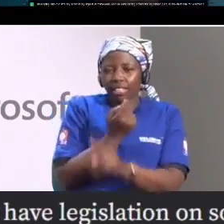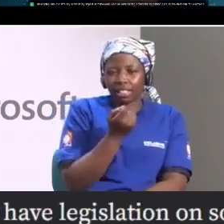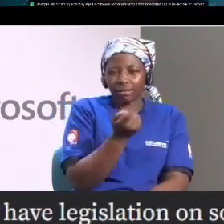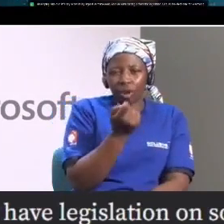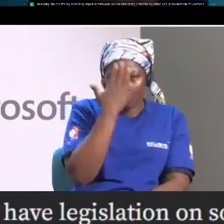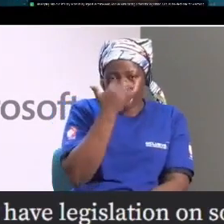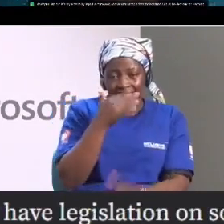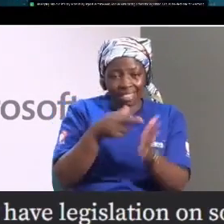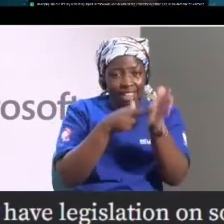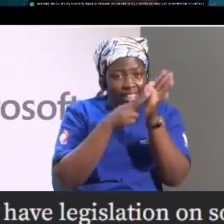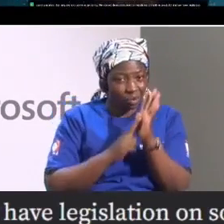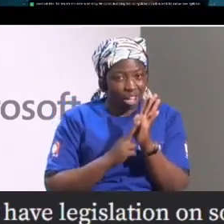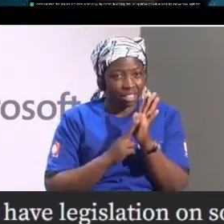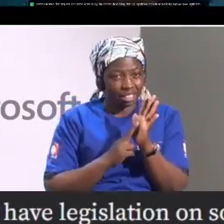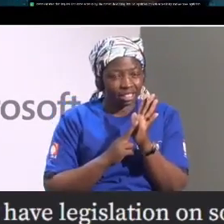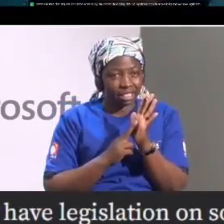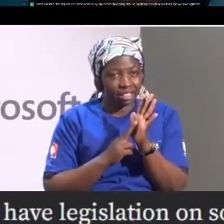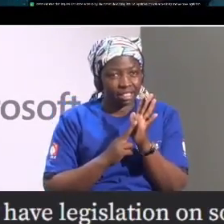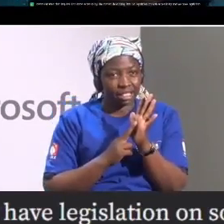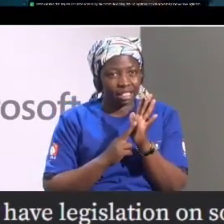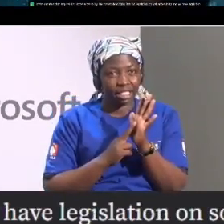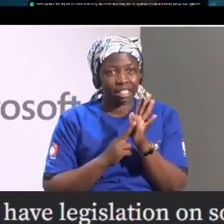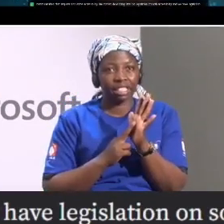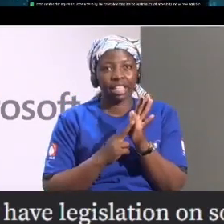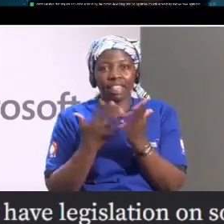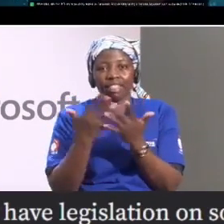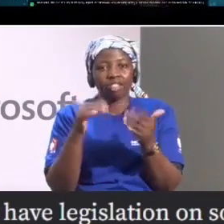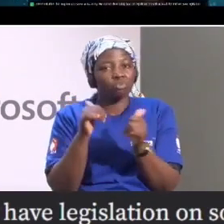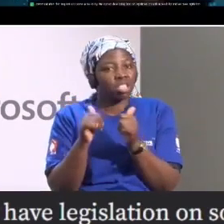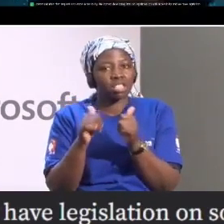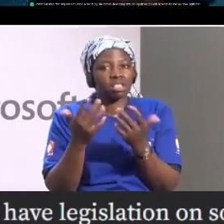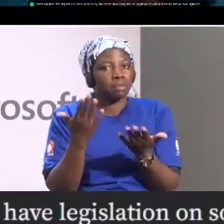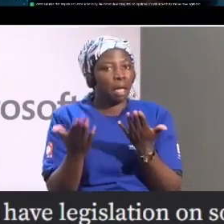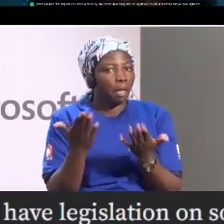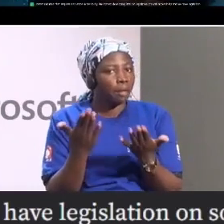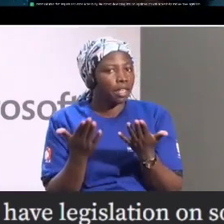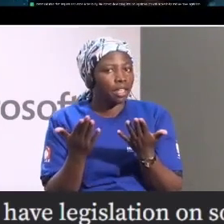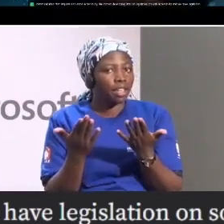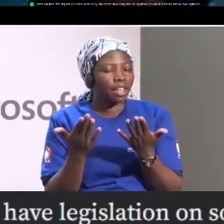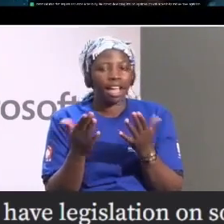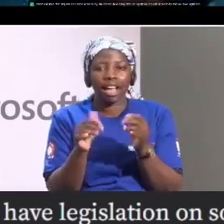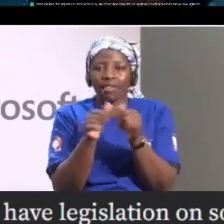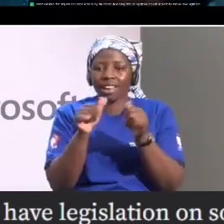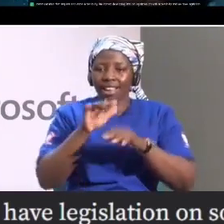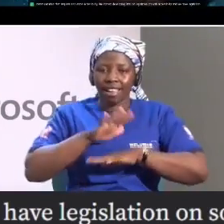requires there are other elements that might not be well enough